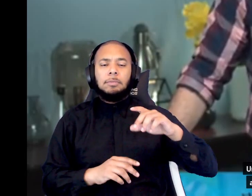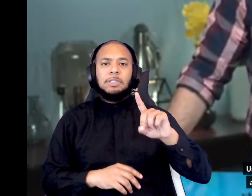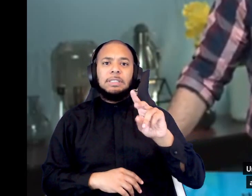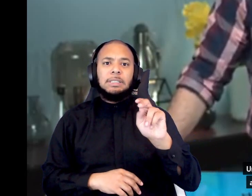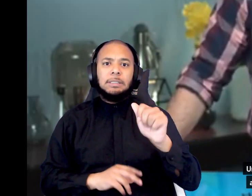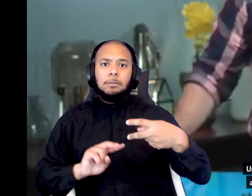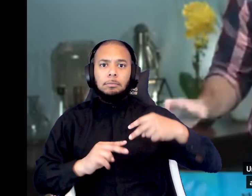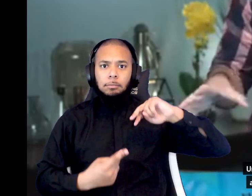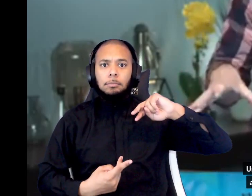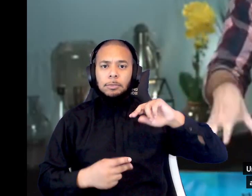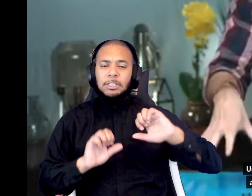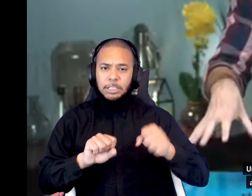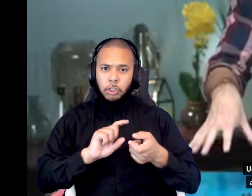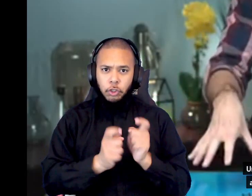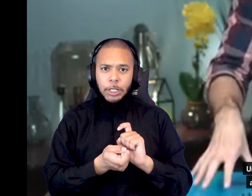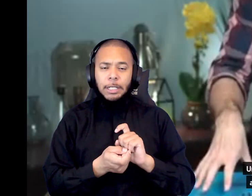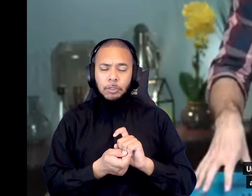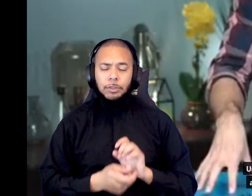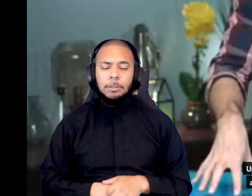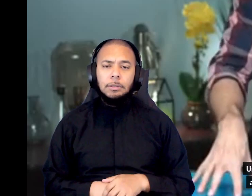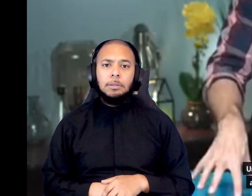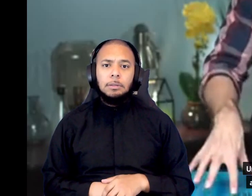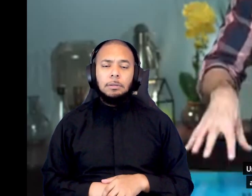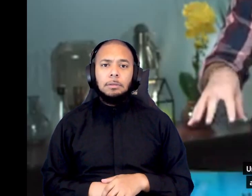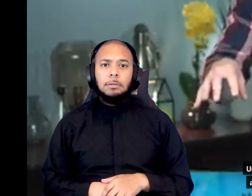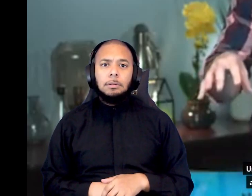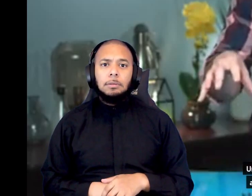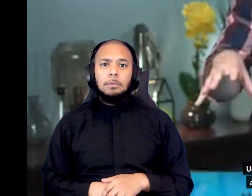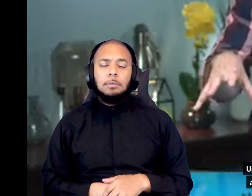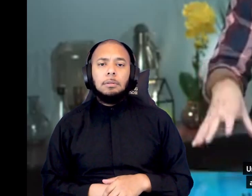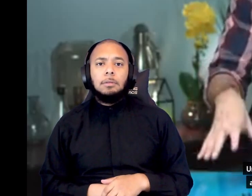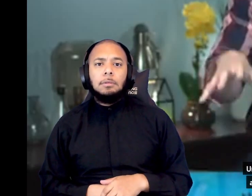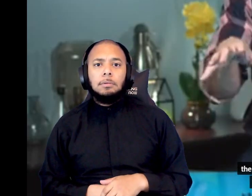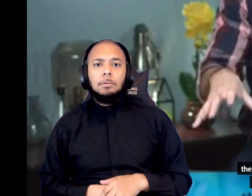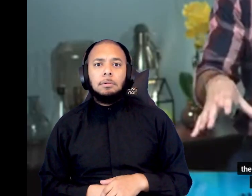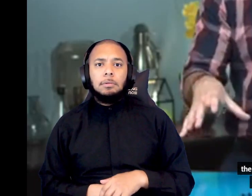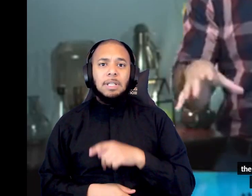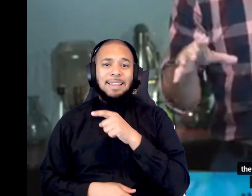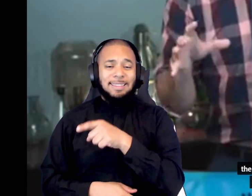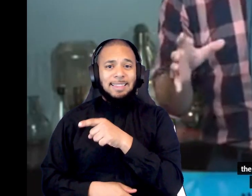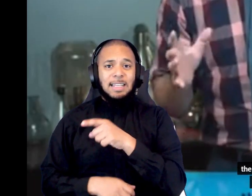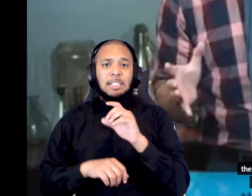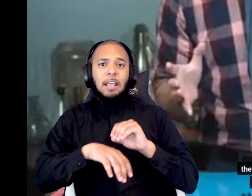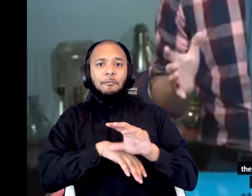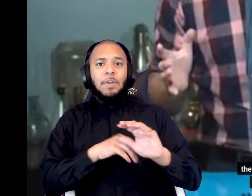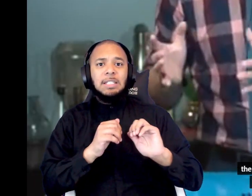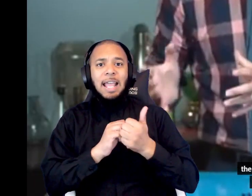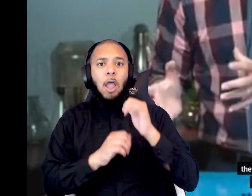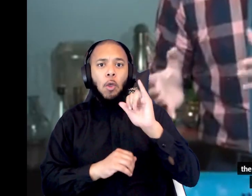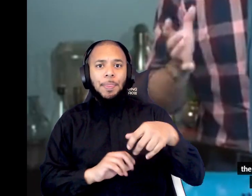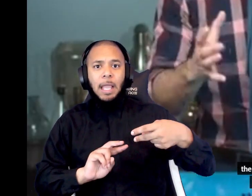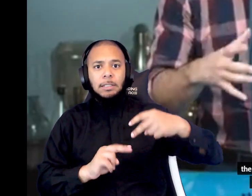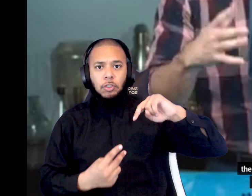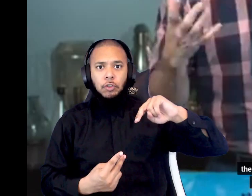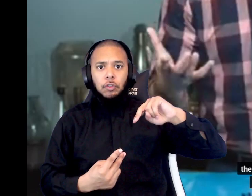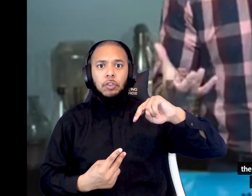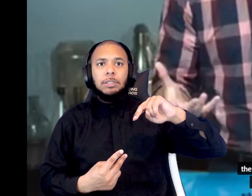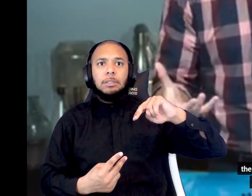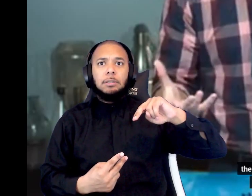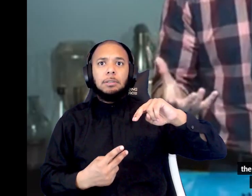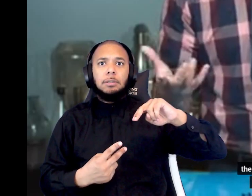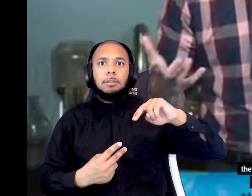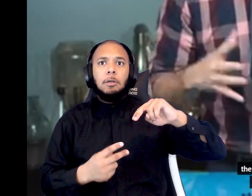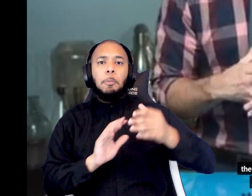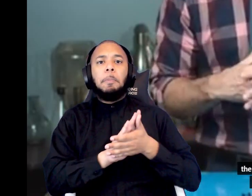thing. Basically what we're talking about there is it's going to affect the way that gene gets expressed as